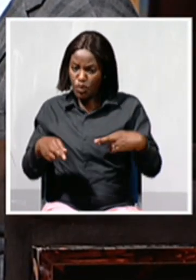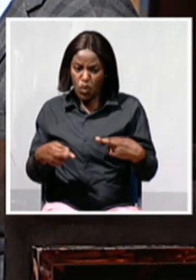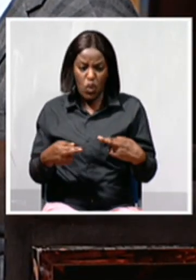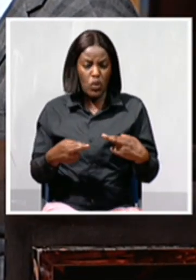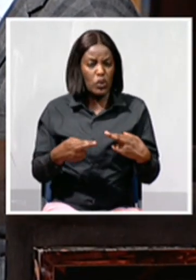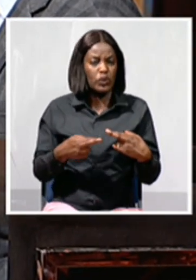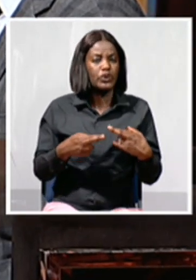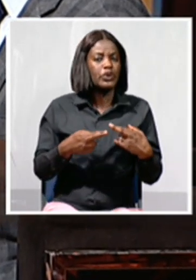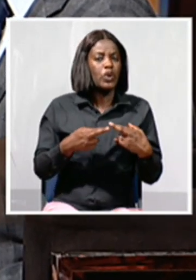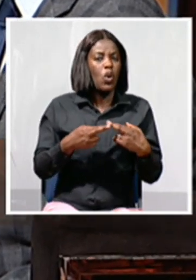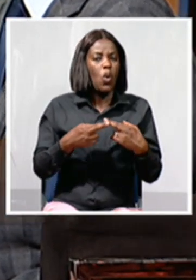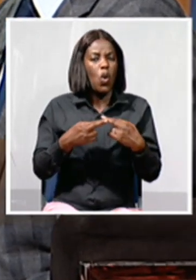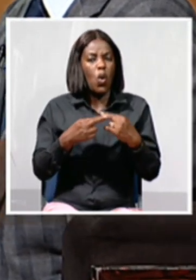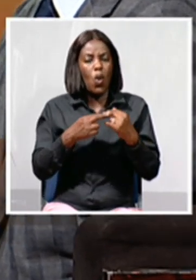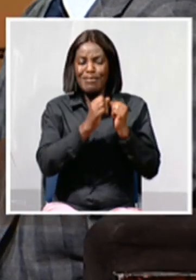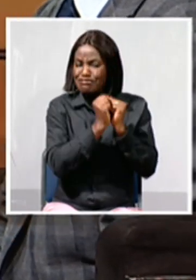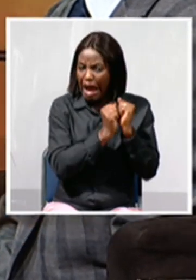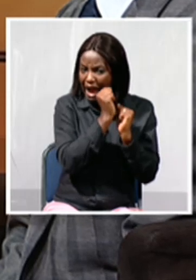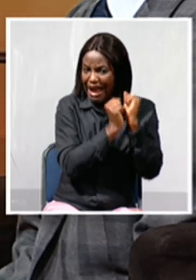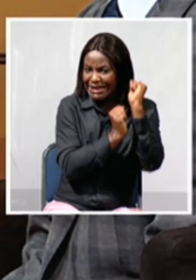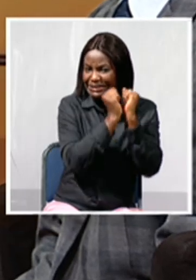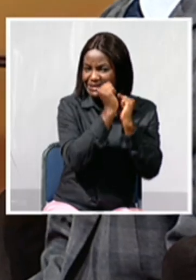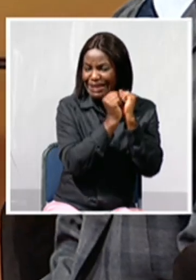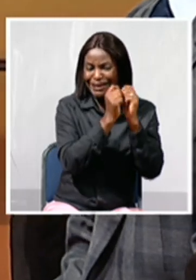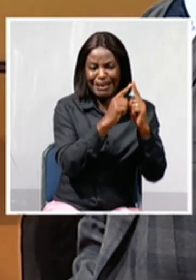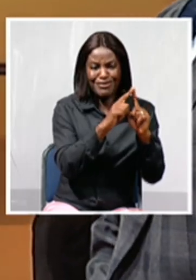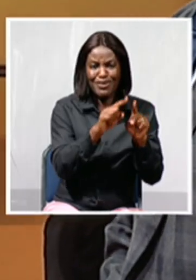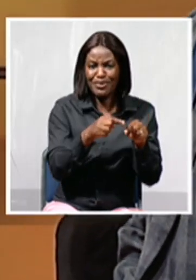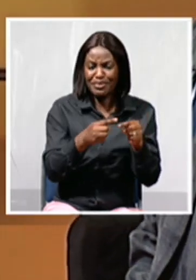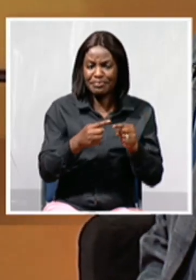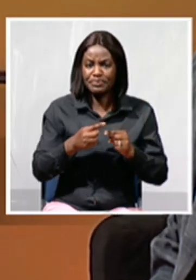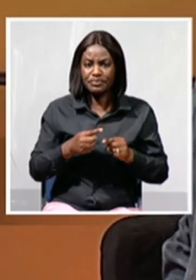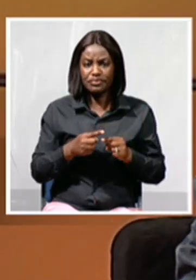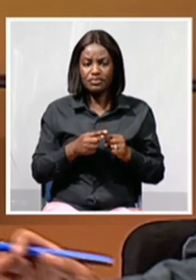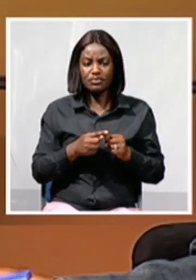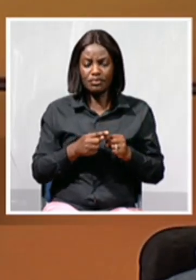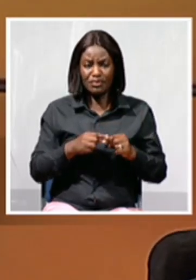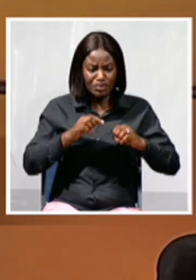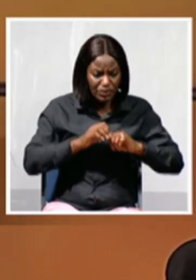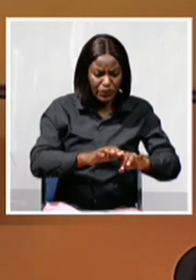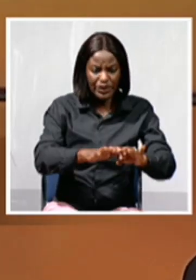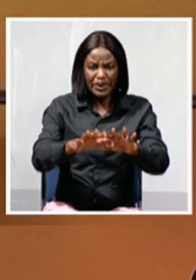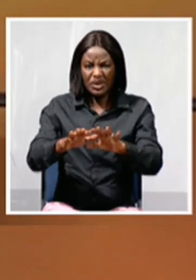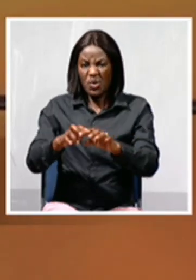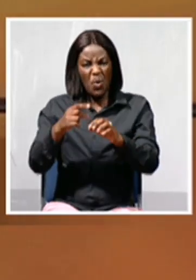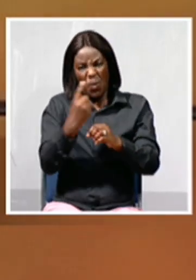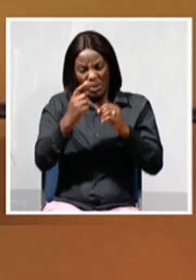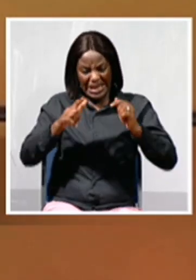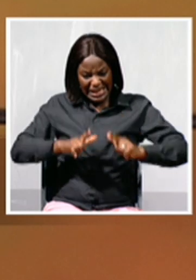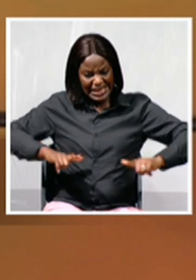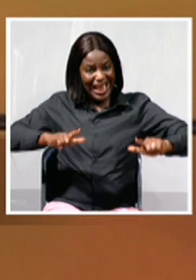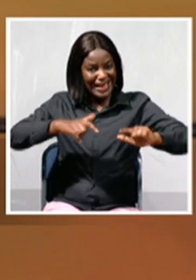of registration, it's one of the systems that has been commended not only locally, but also internationally on the basis